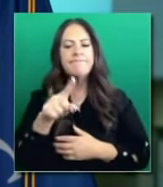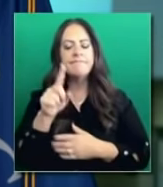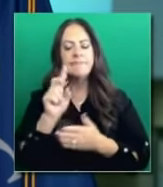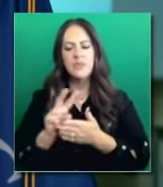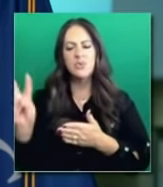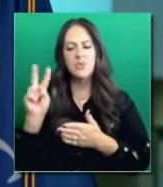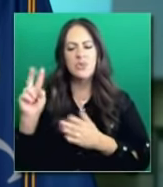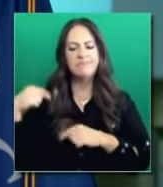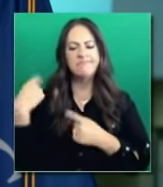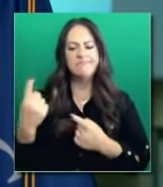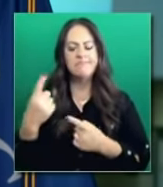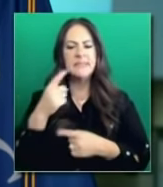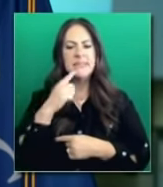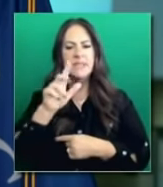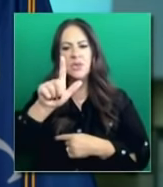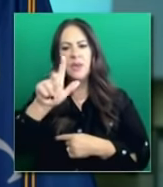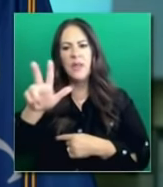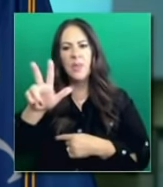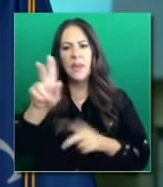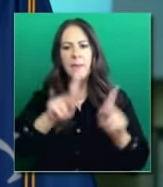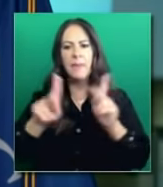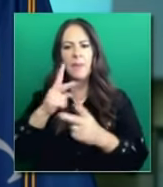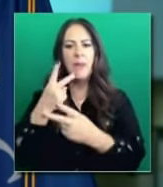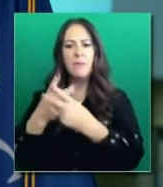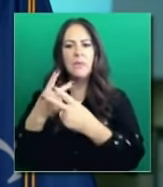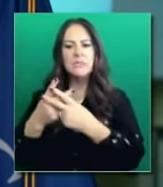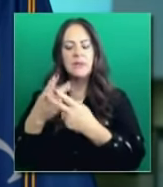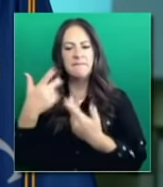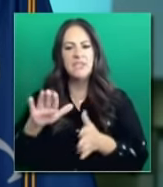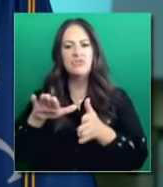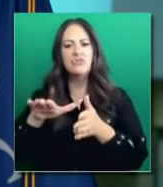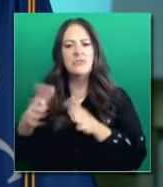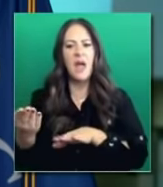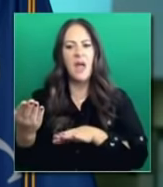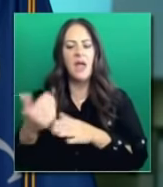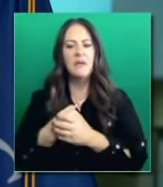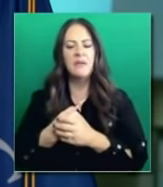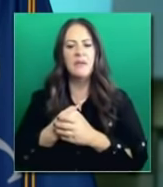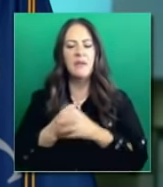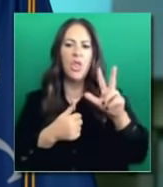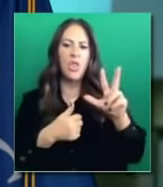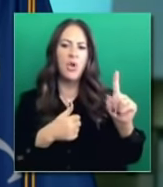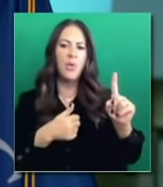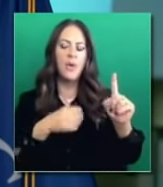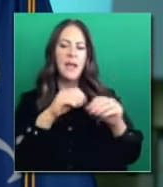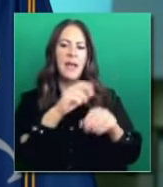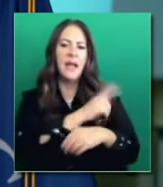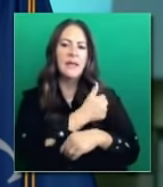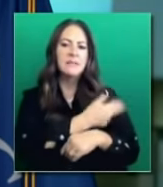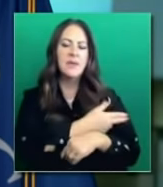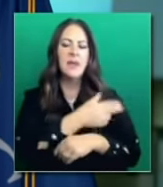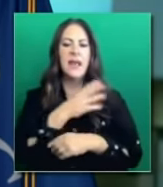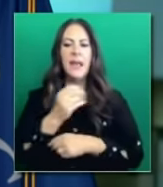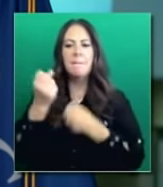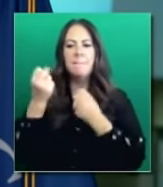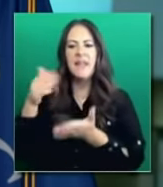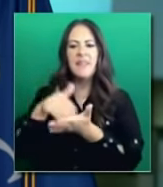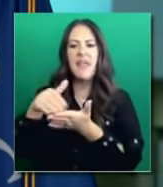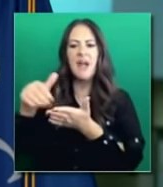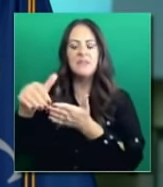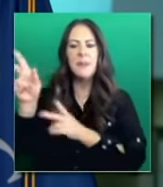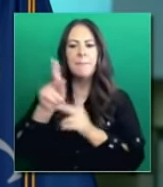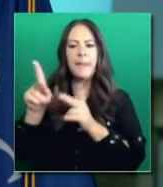23 incarcerated people have died in California prisons, 131 are hospitalized, and thousands of inmates and correctional staff are actively sick.